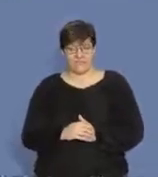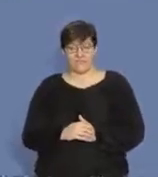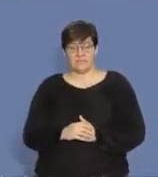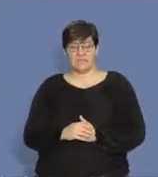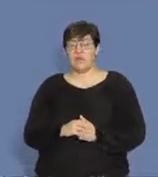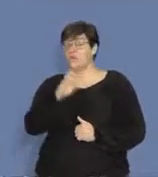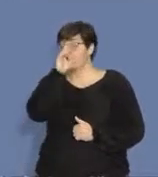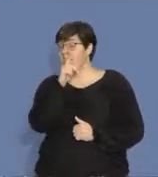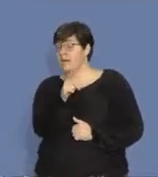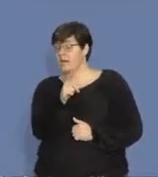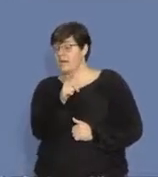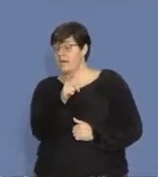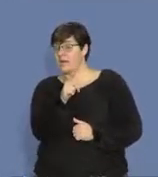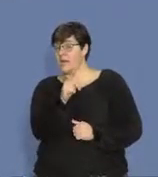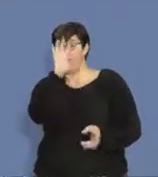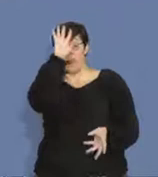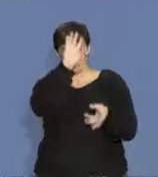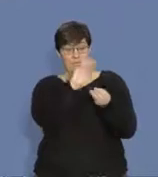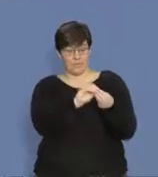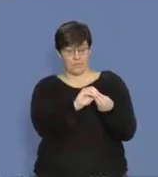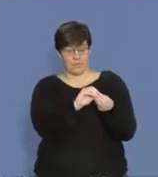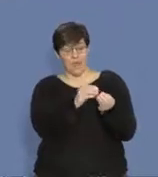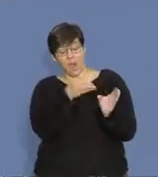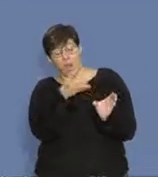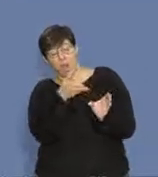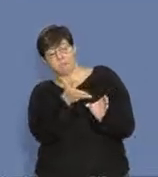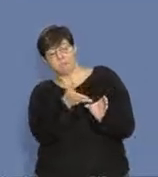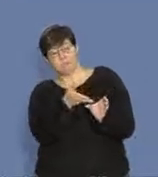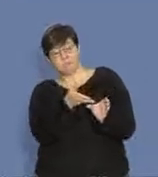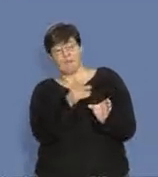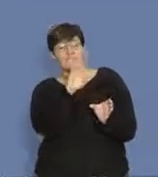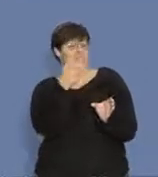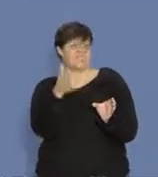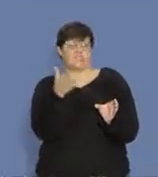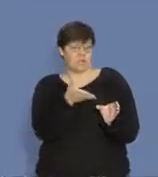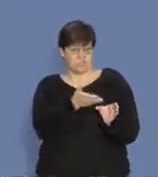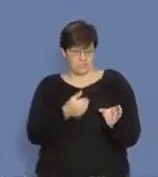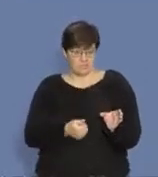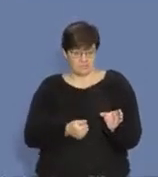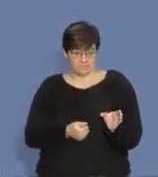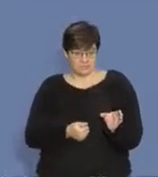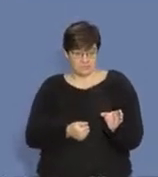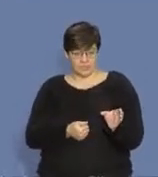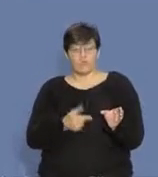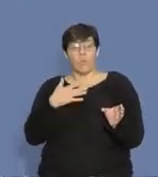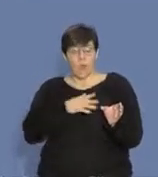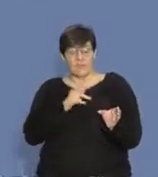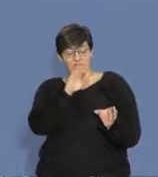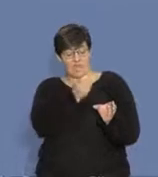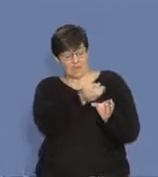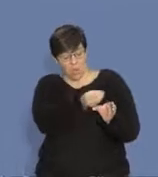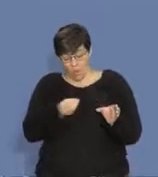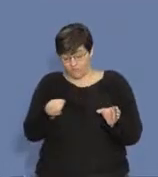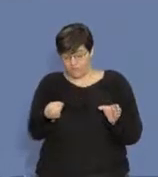87,975, remembering that that's your total amount and it is the VAT amount that you want to